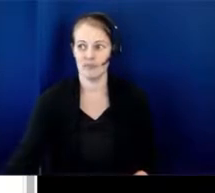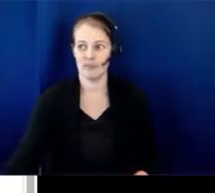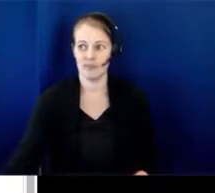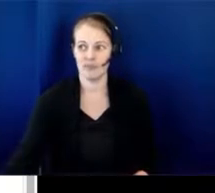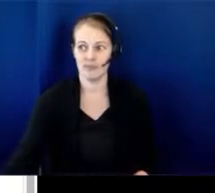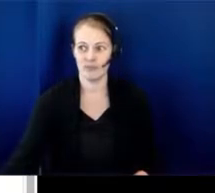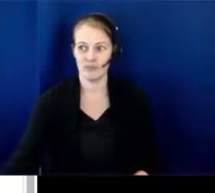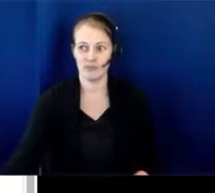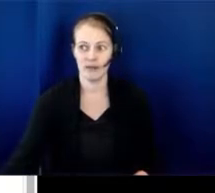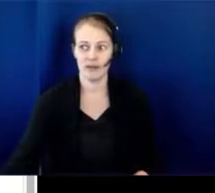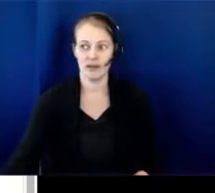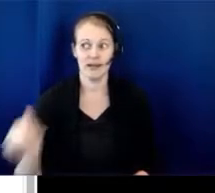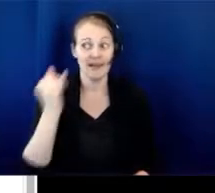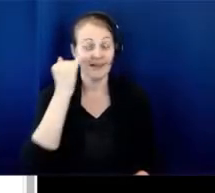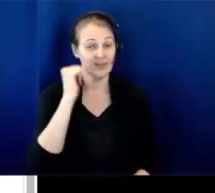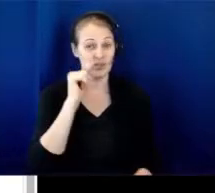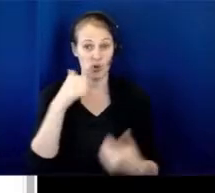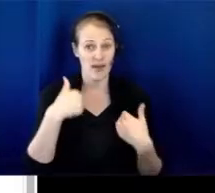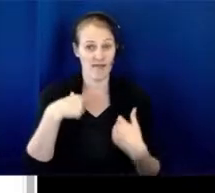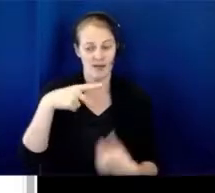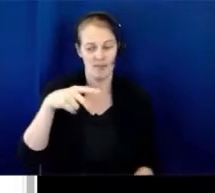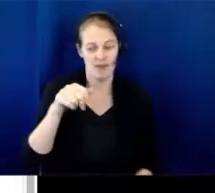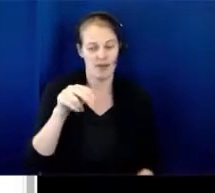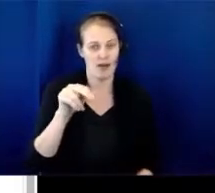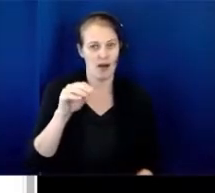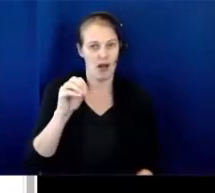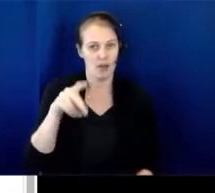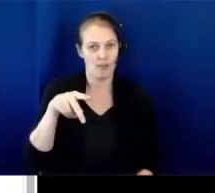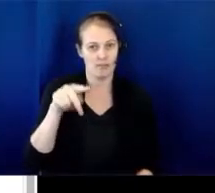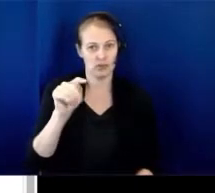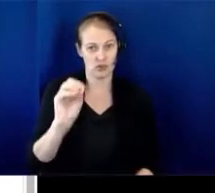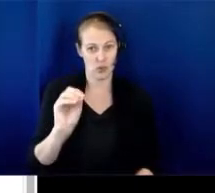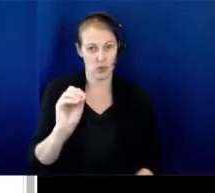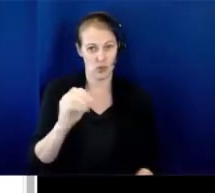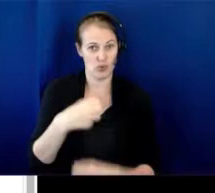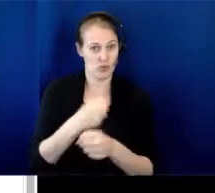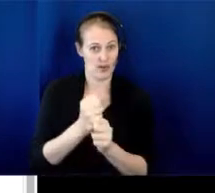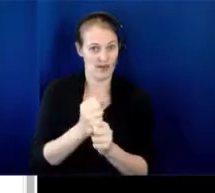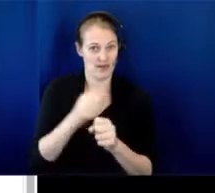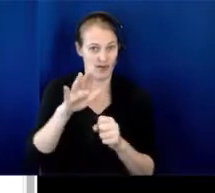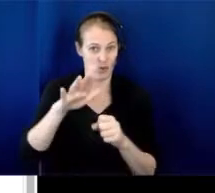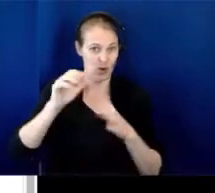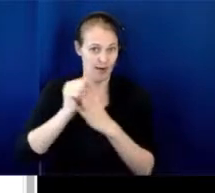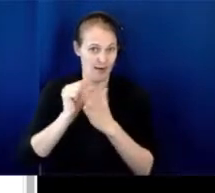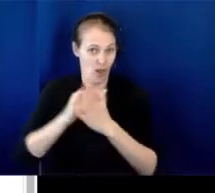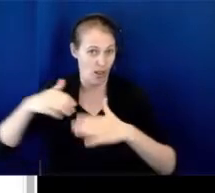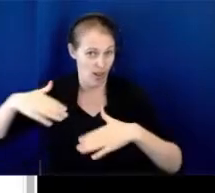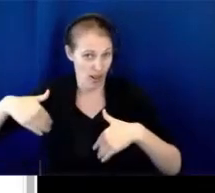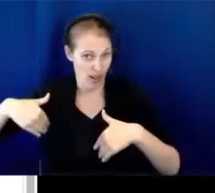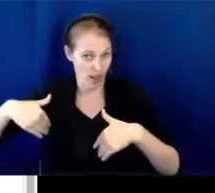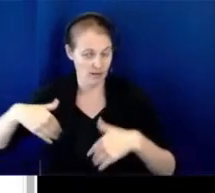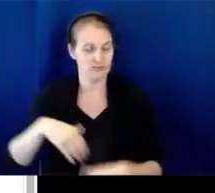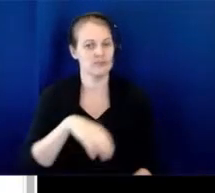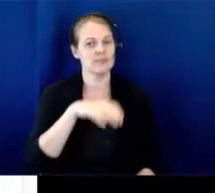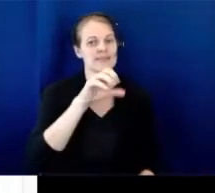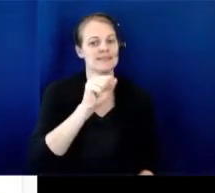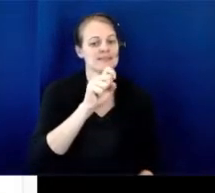activated in your account, you can come down here to Settings. You can go to